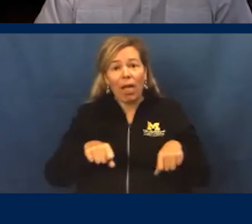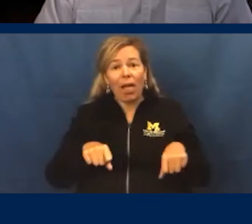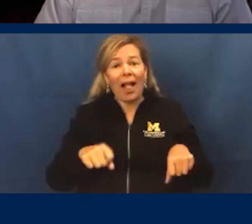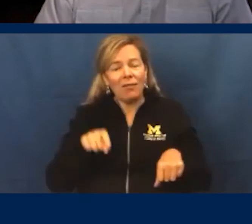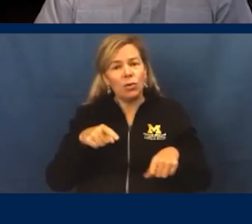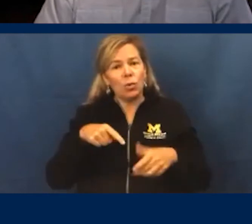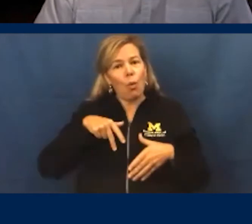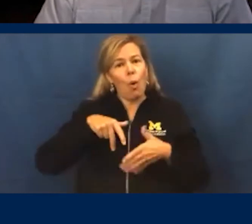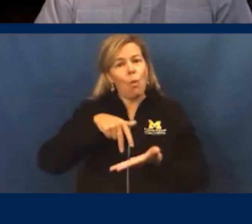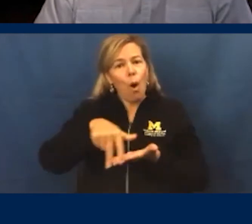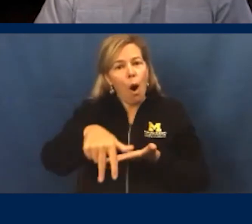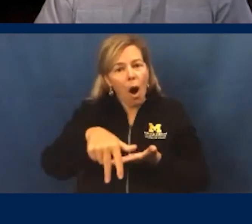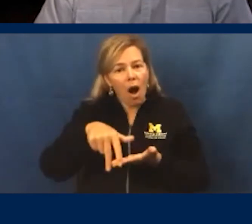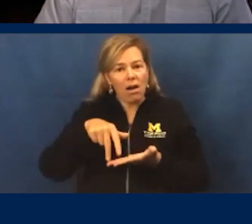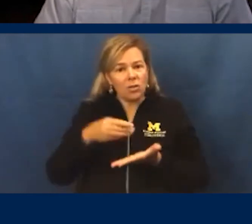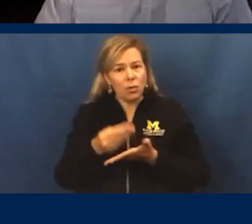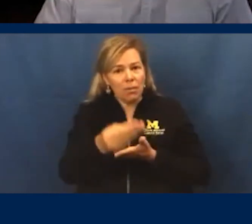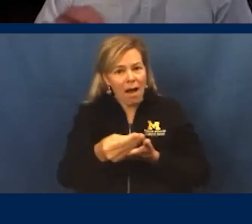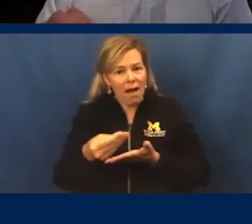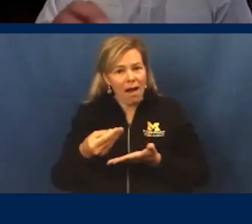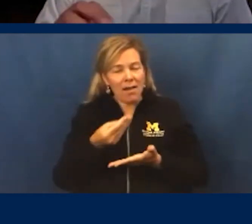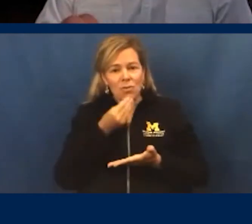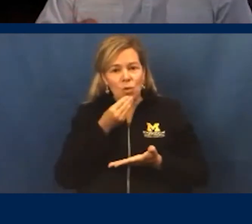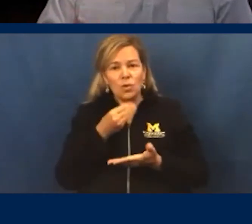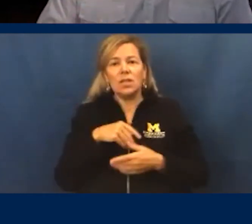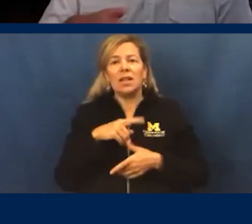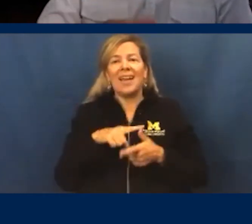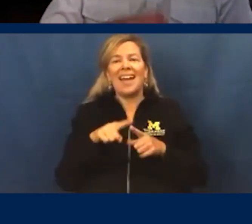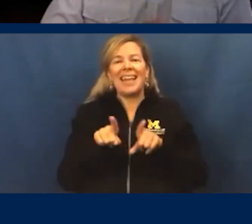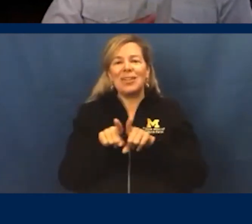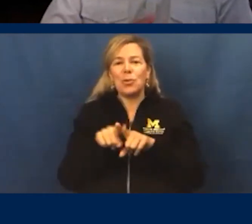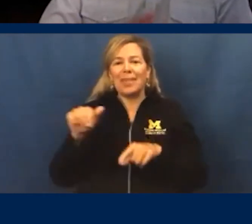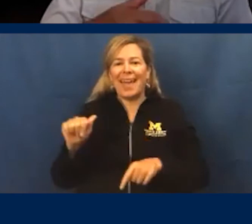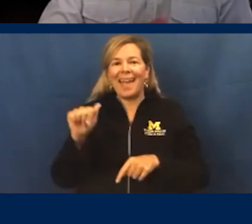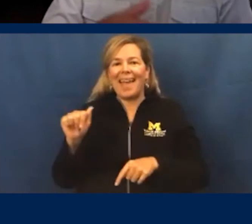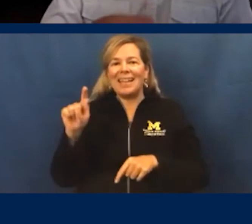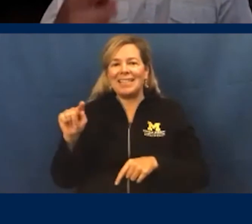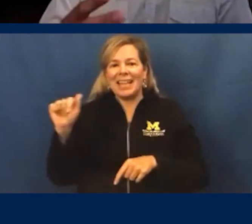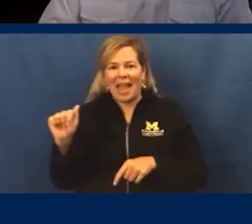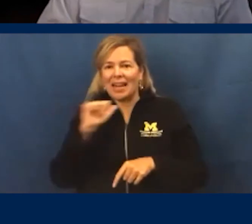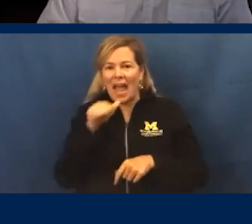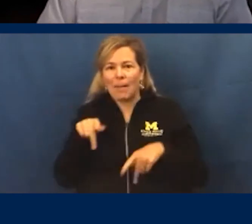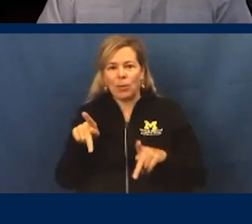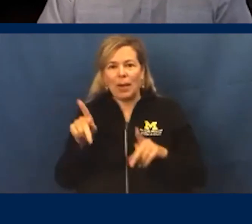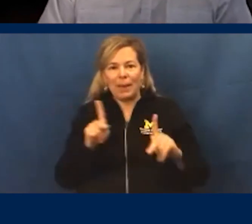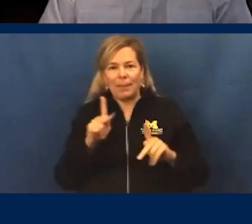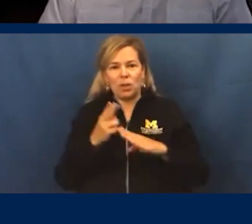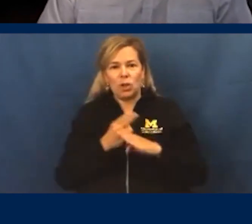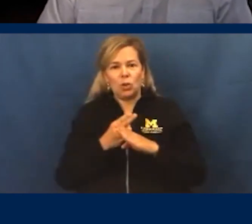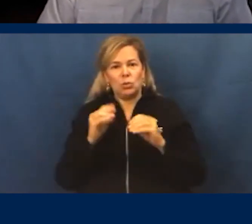groceries. And then another was issues with the AATA, not allowing people to carry more than 2 bags of groceries